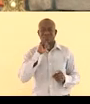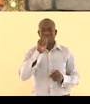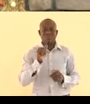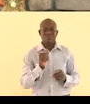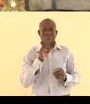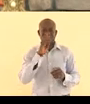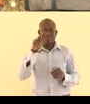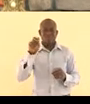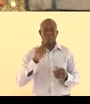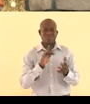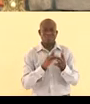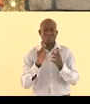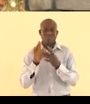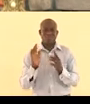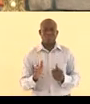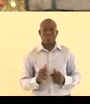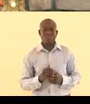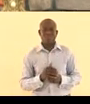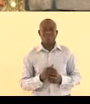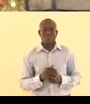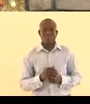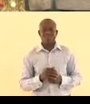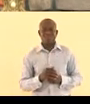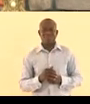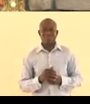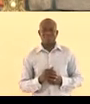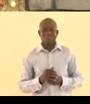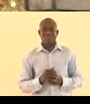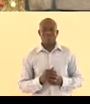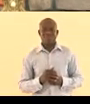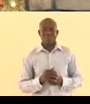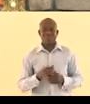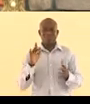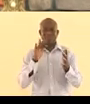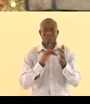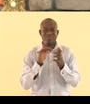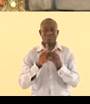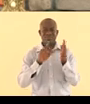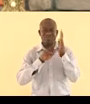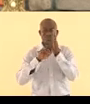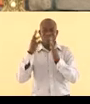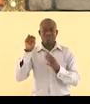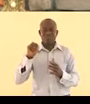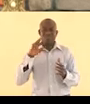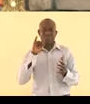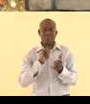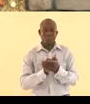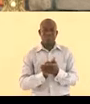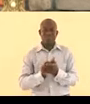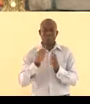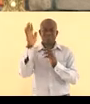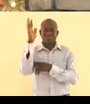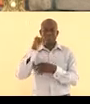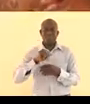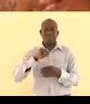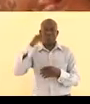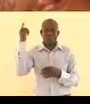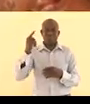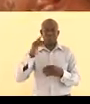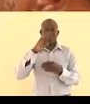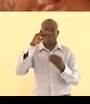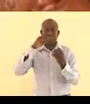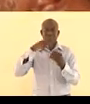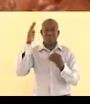Christians. And unfortunately, this is how it is. Jesus showed them that God is always more than